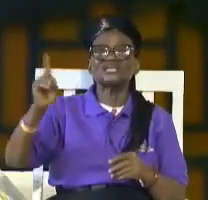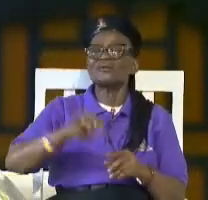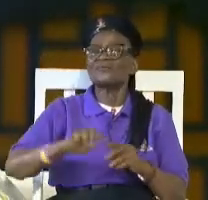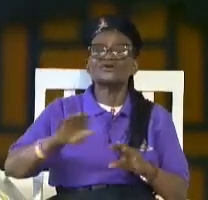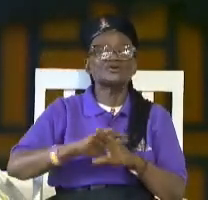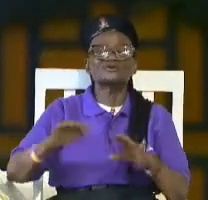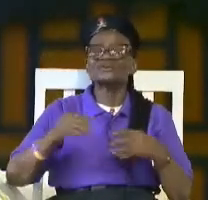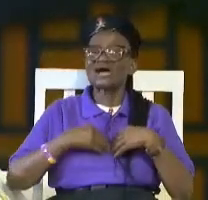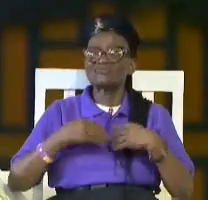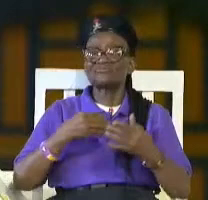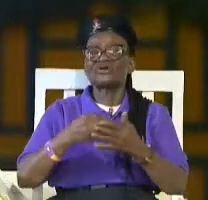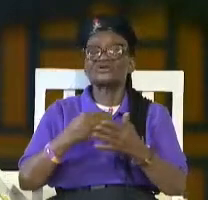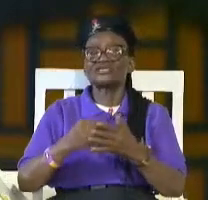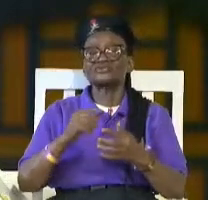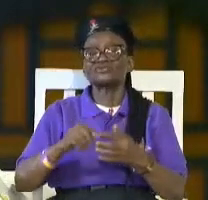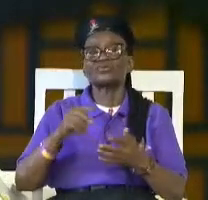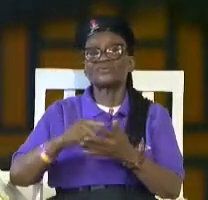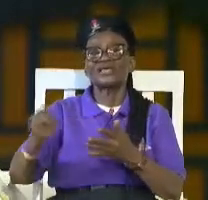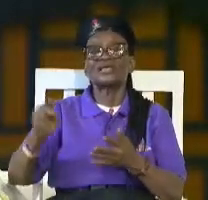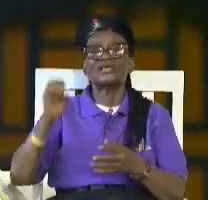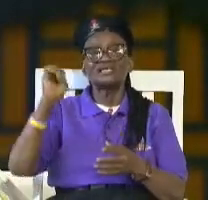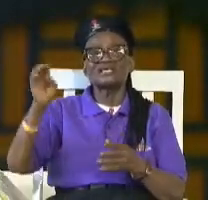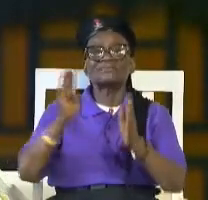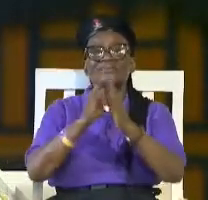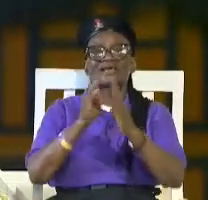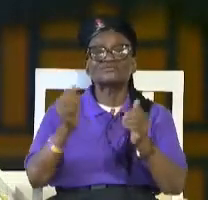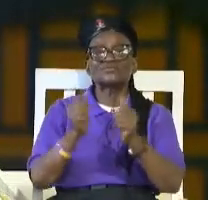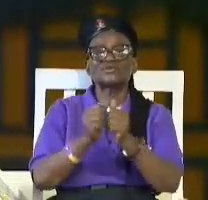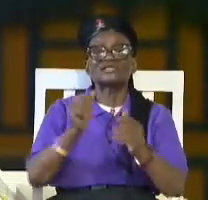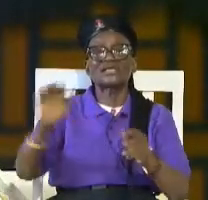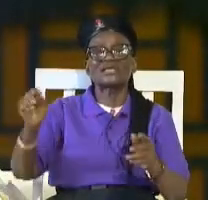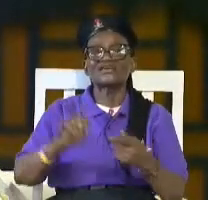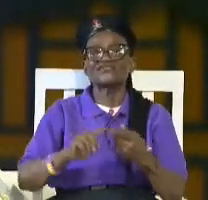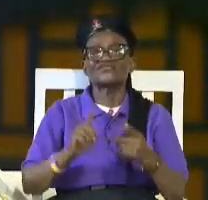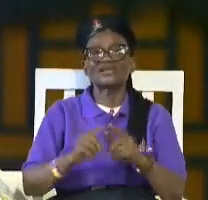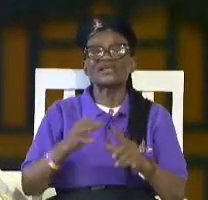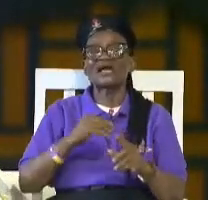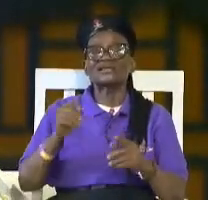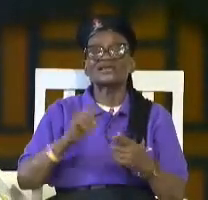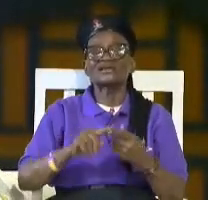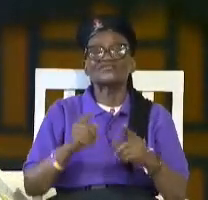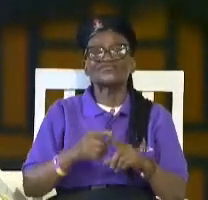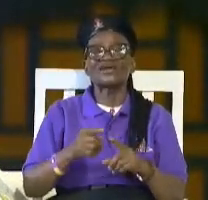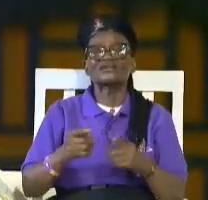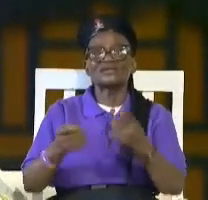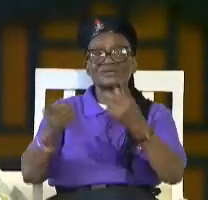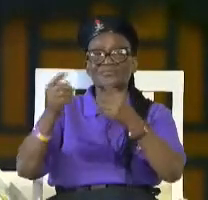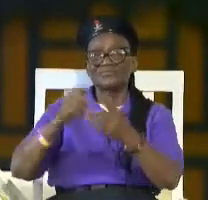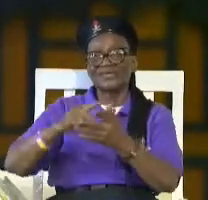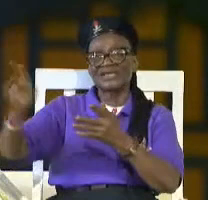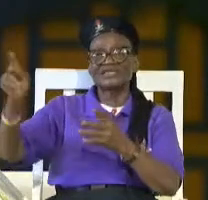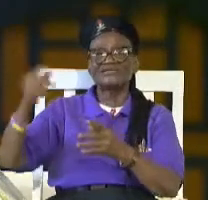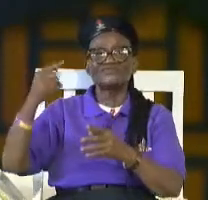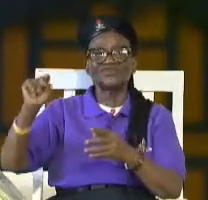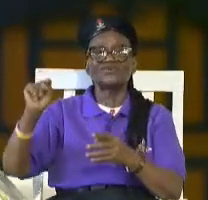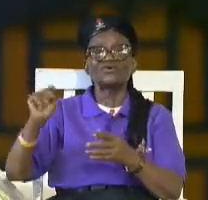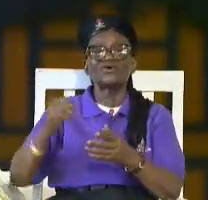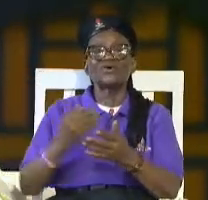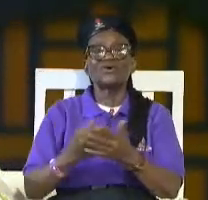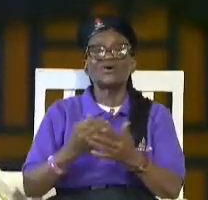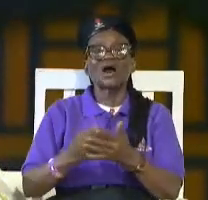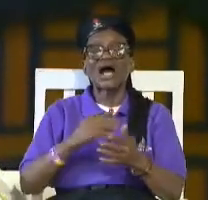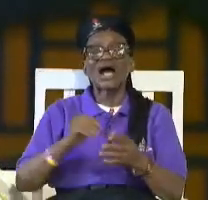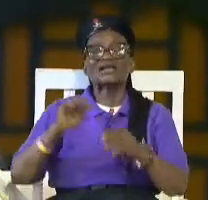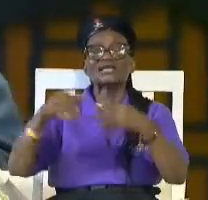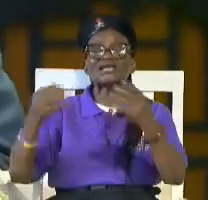of God, he did meet a friend, and the friend paid for his tuition and gave him even more than